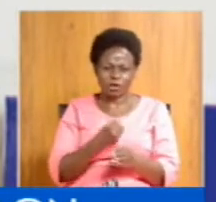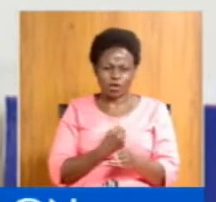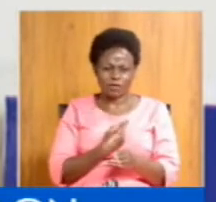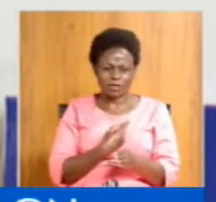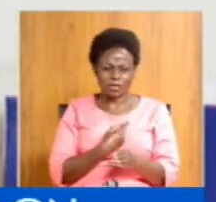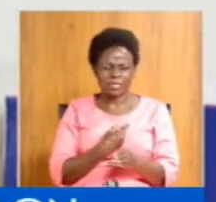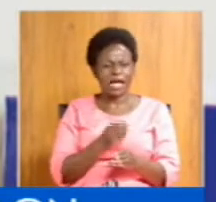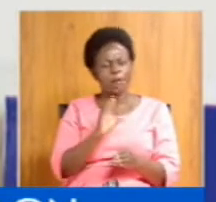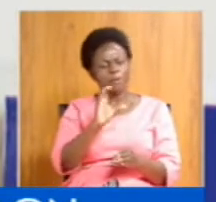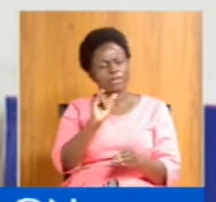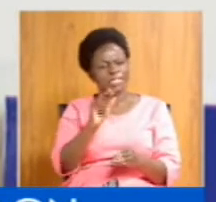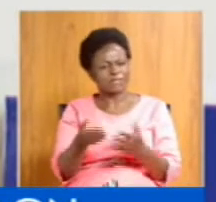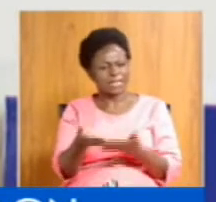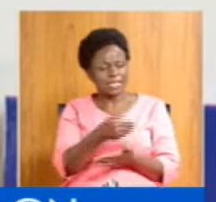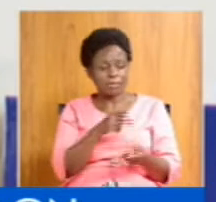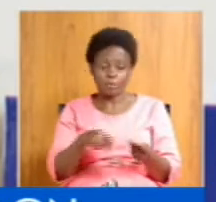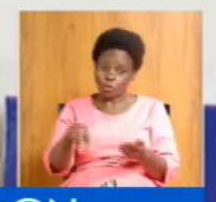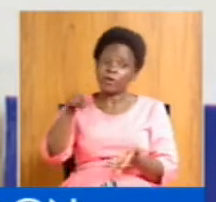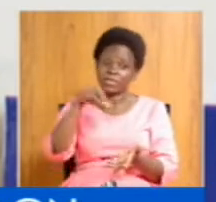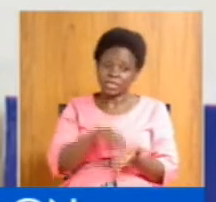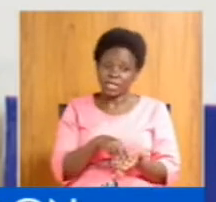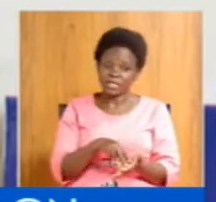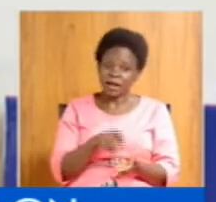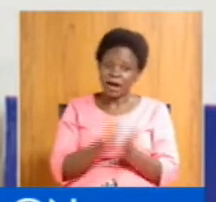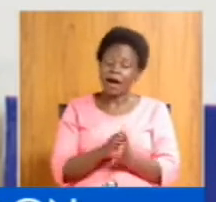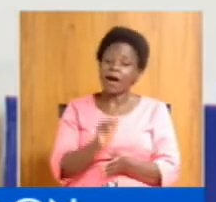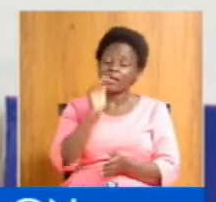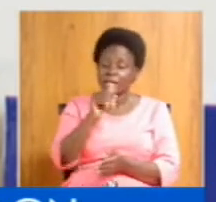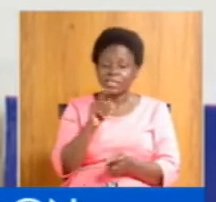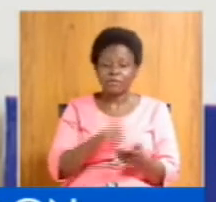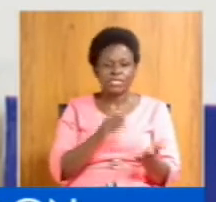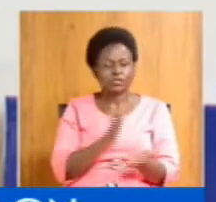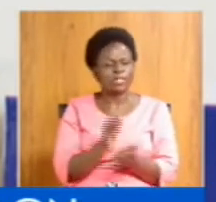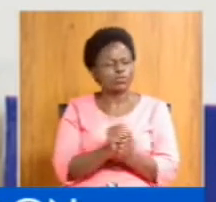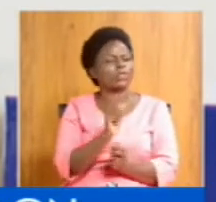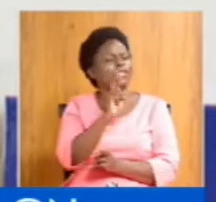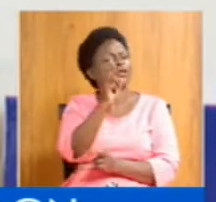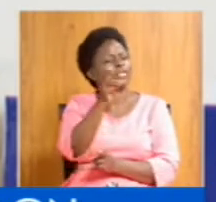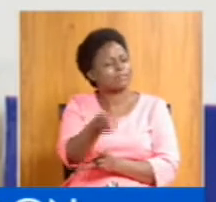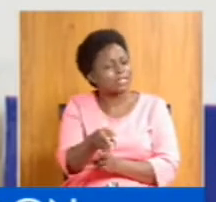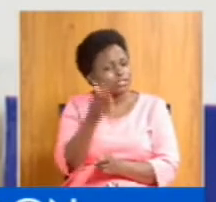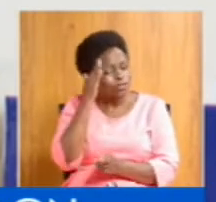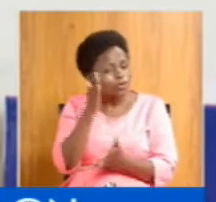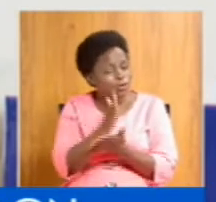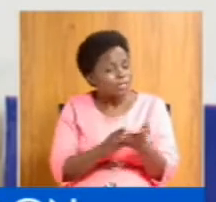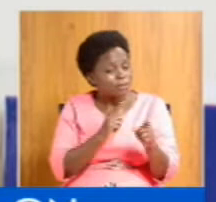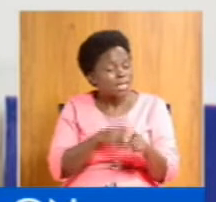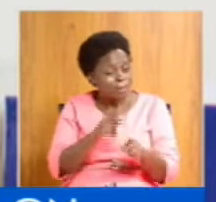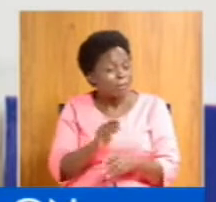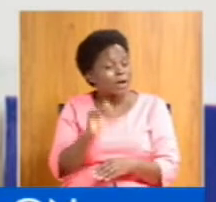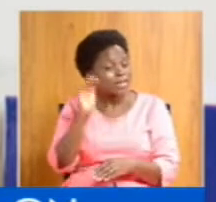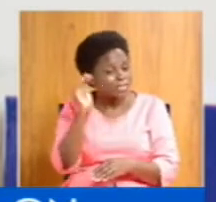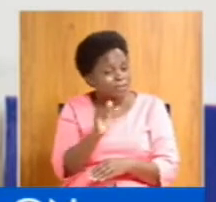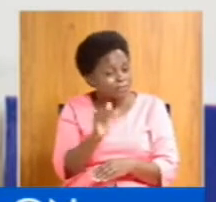There is civic engagement. People who are going to stand up and ask for what is right, with respect. You know, sometimes people can demand,